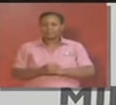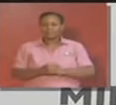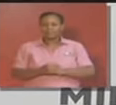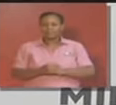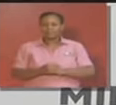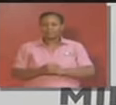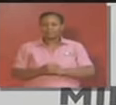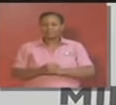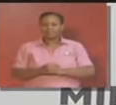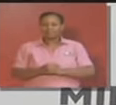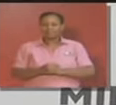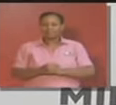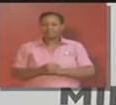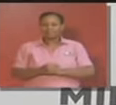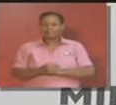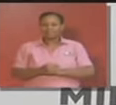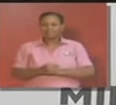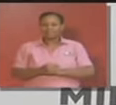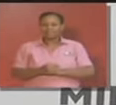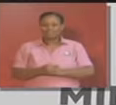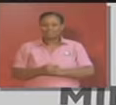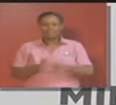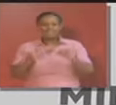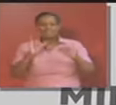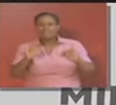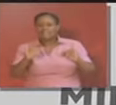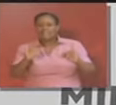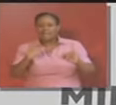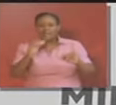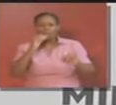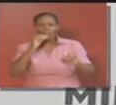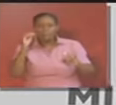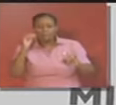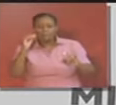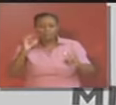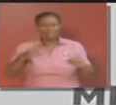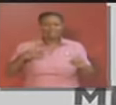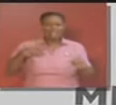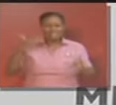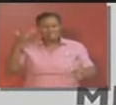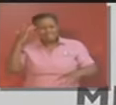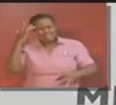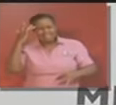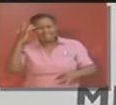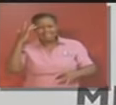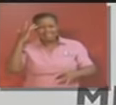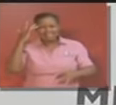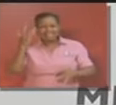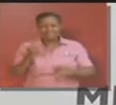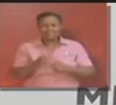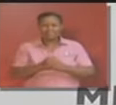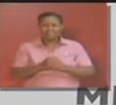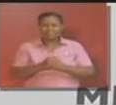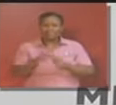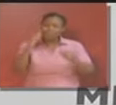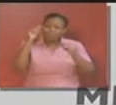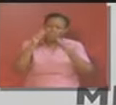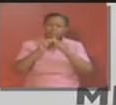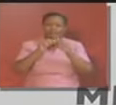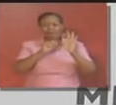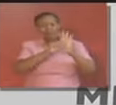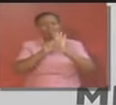you are ill. It is so important. Please remember the symptoms of COVID-19. Sometimes they're very